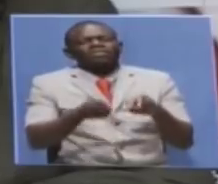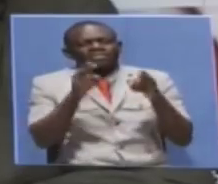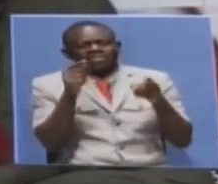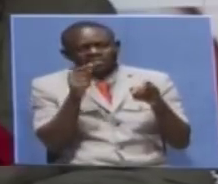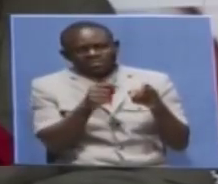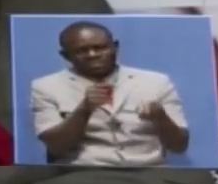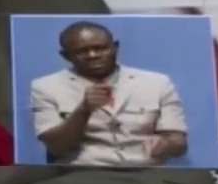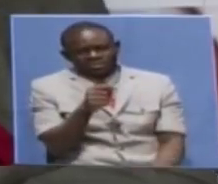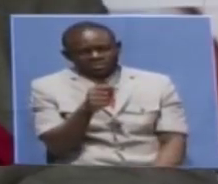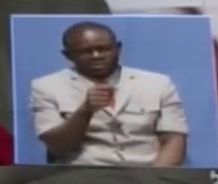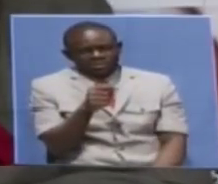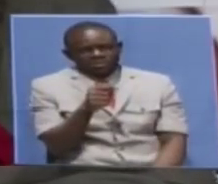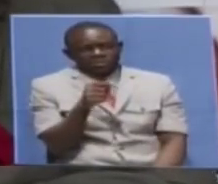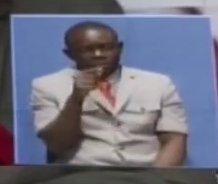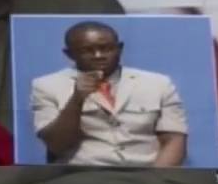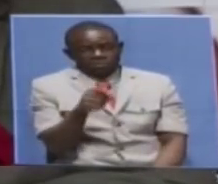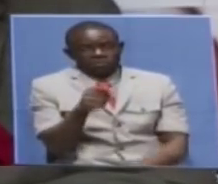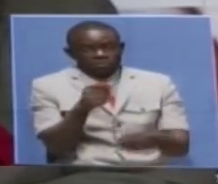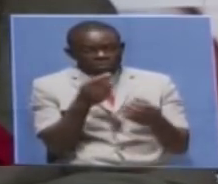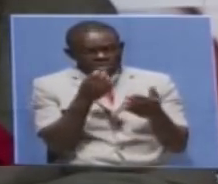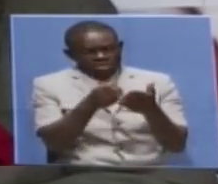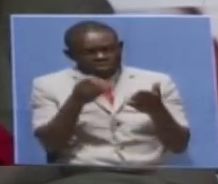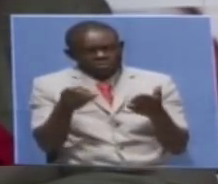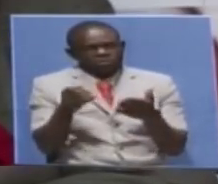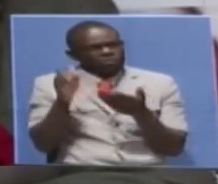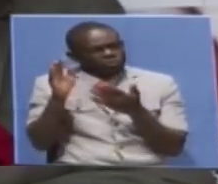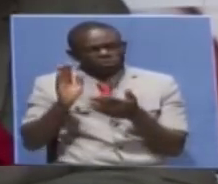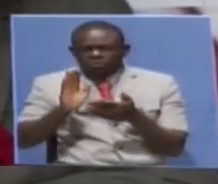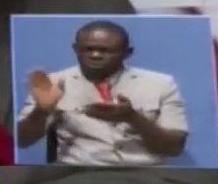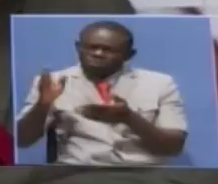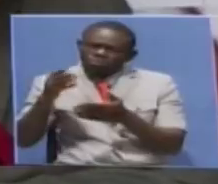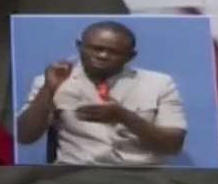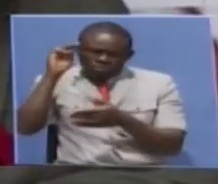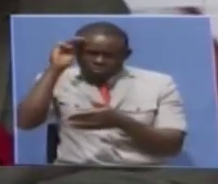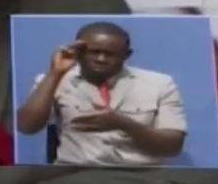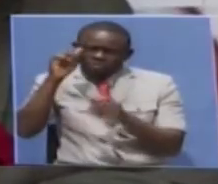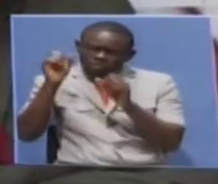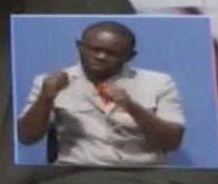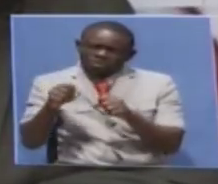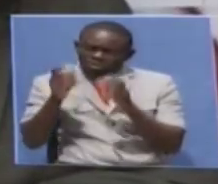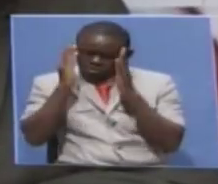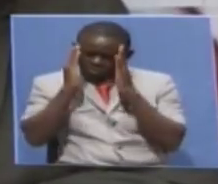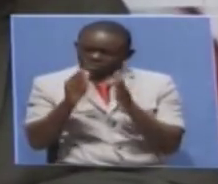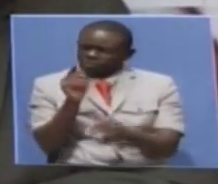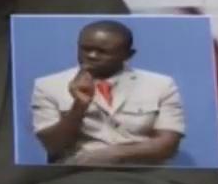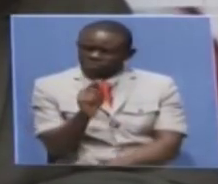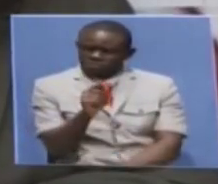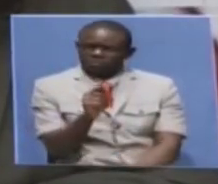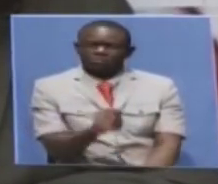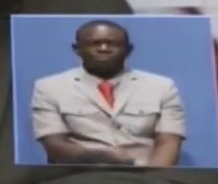issues that we would wish your ministry, Honourable Minister, to look at. Therefore, we would